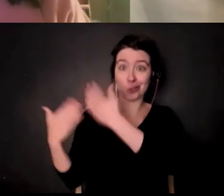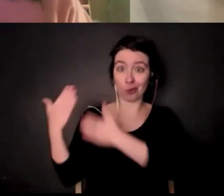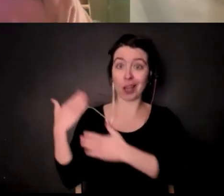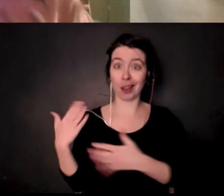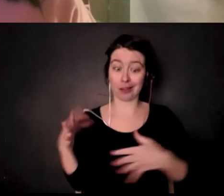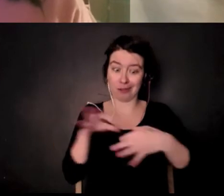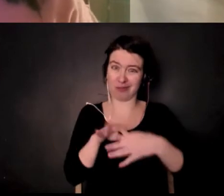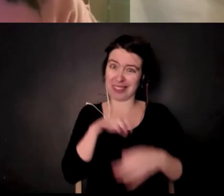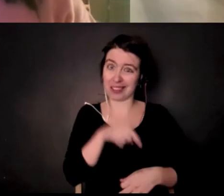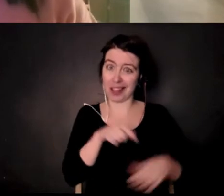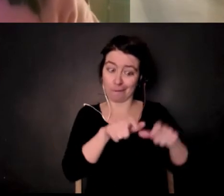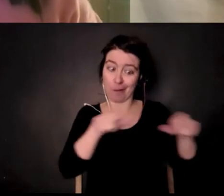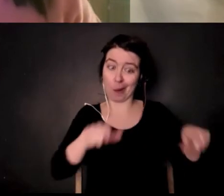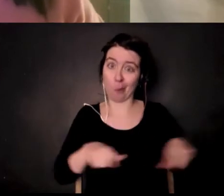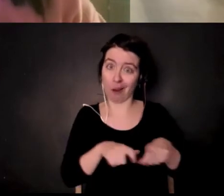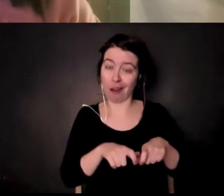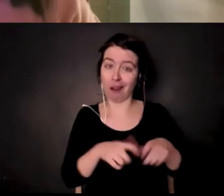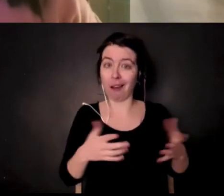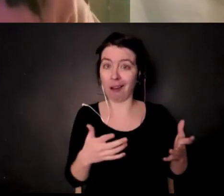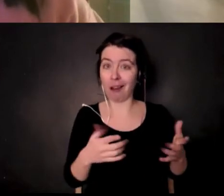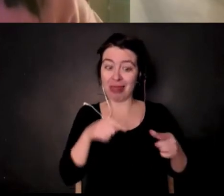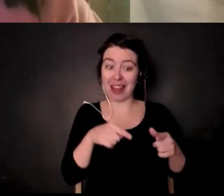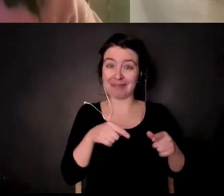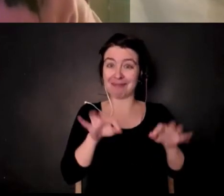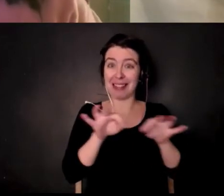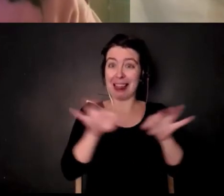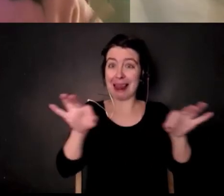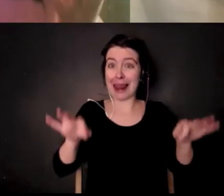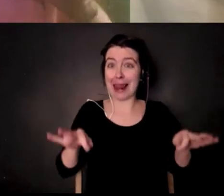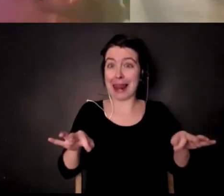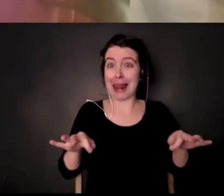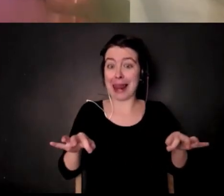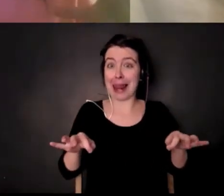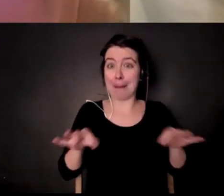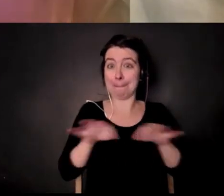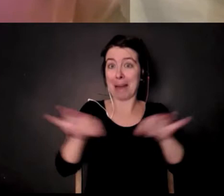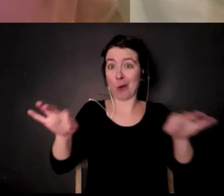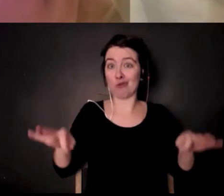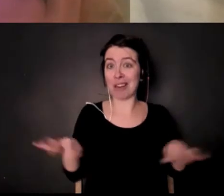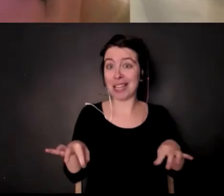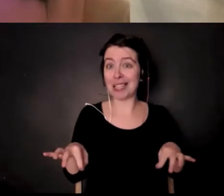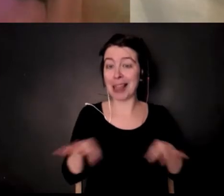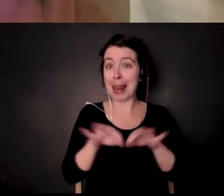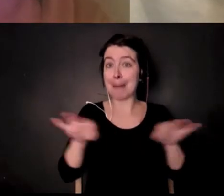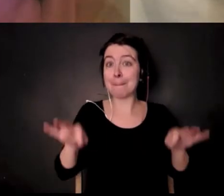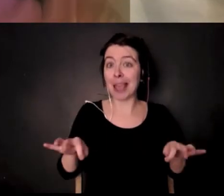I think, I don't know whether it's to do with the fact that neither of us sort of like studied